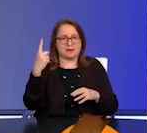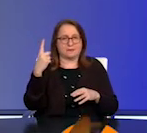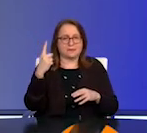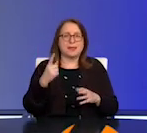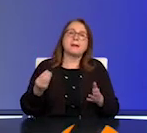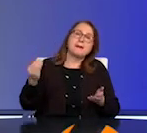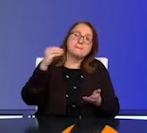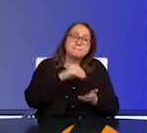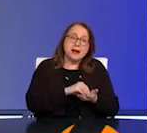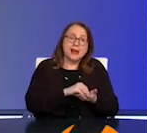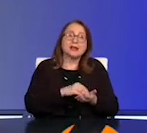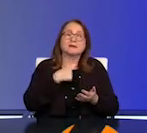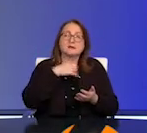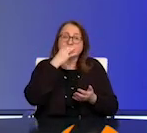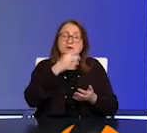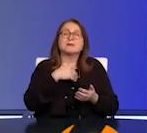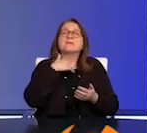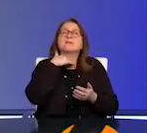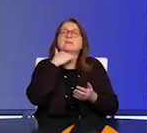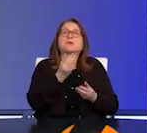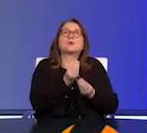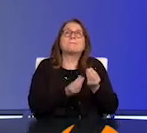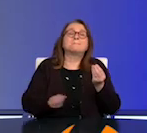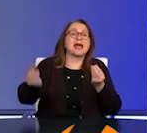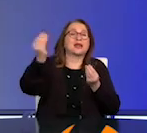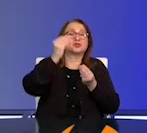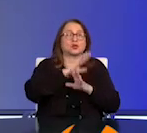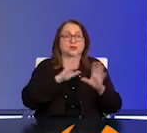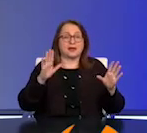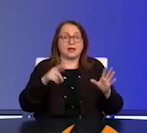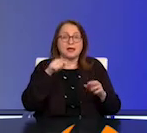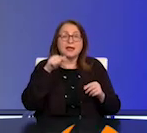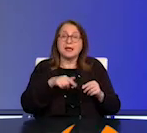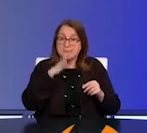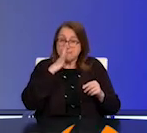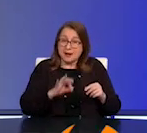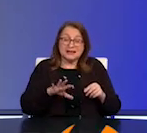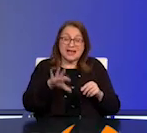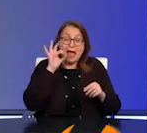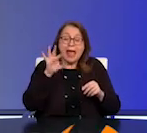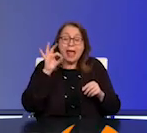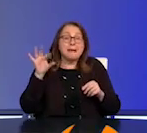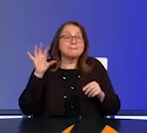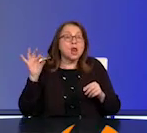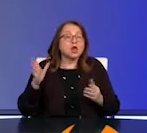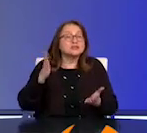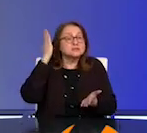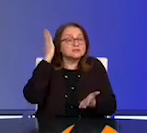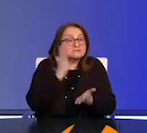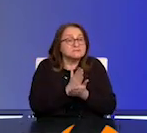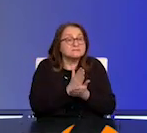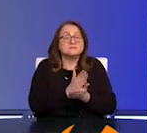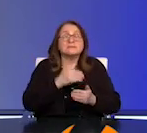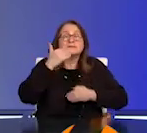Once again, the stakes could hardly be higher. The choices we make will determine the fate not only of